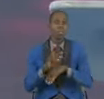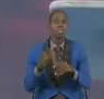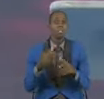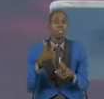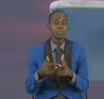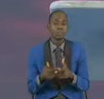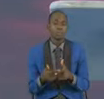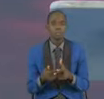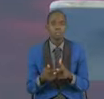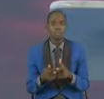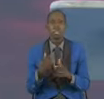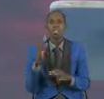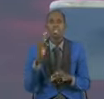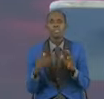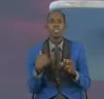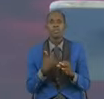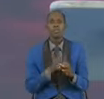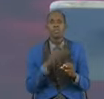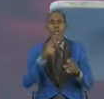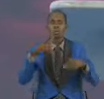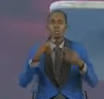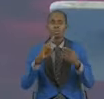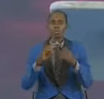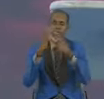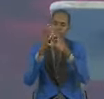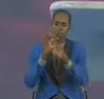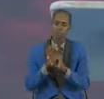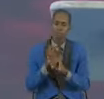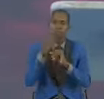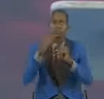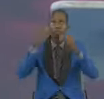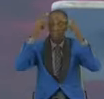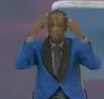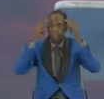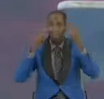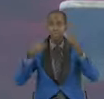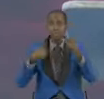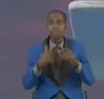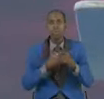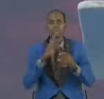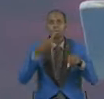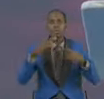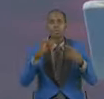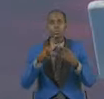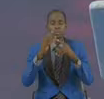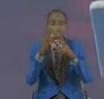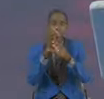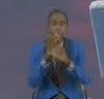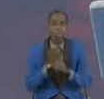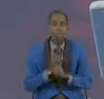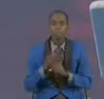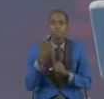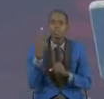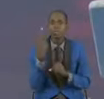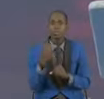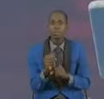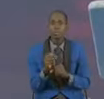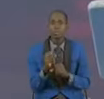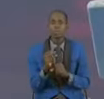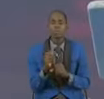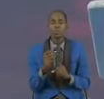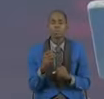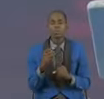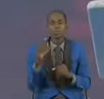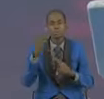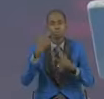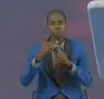we're going to receive the crown, if we're going to receive the well done from the